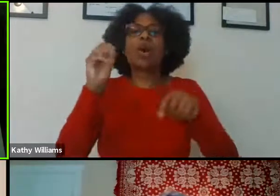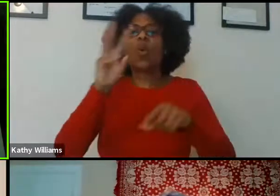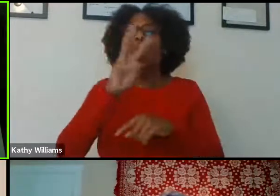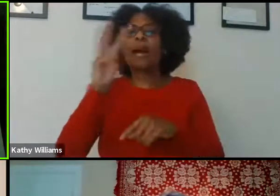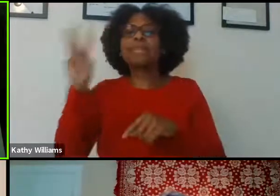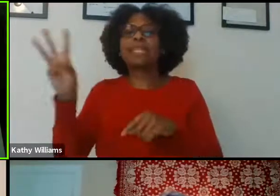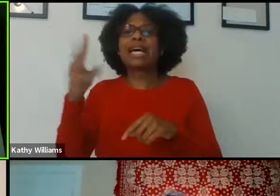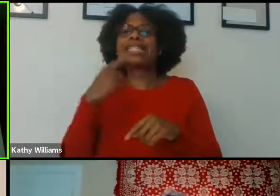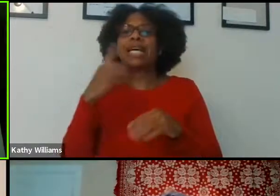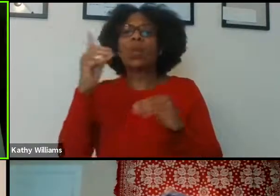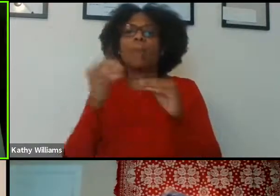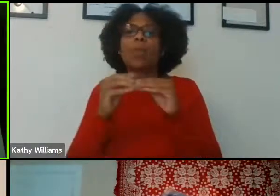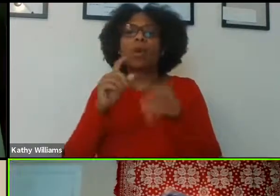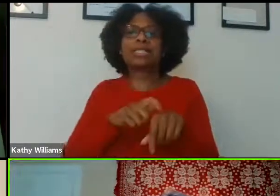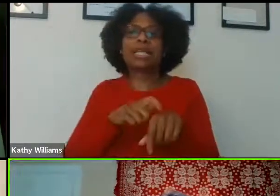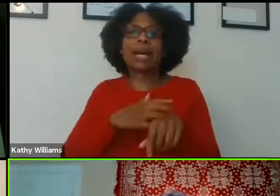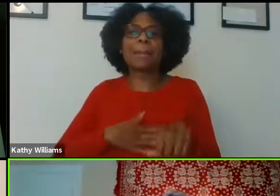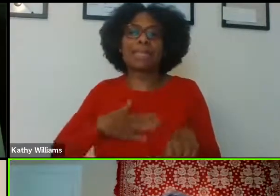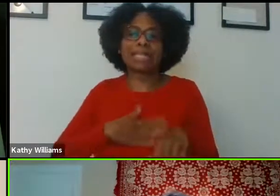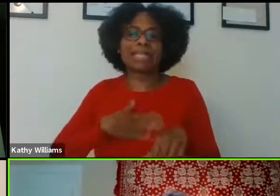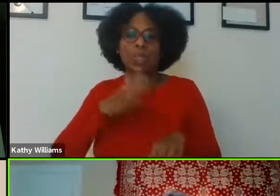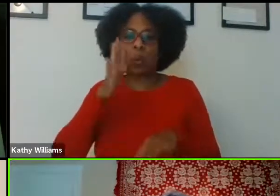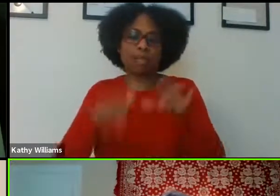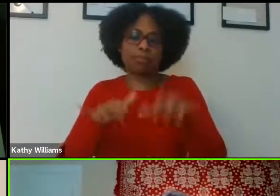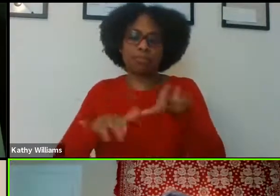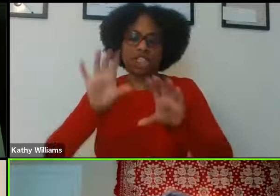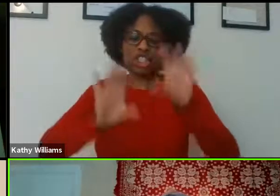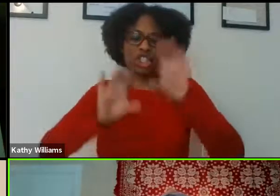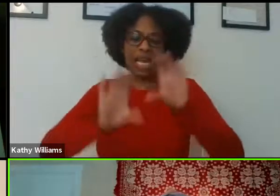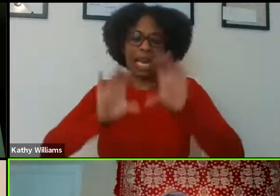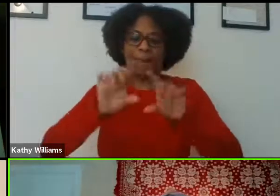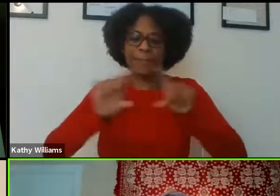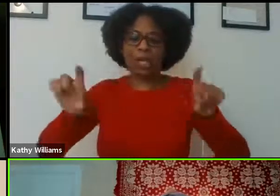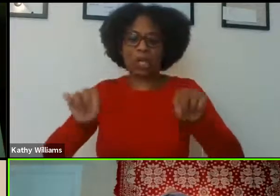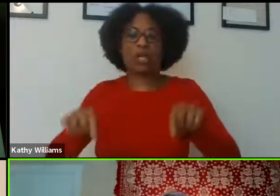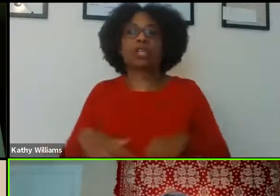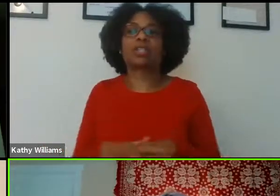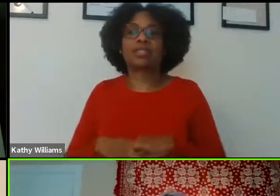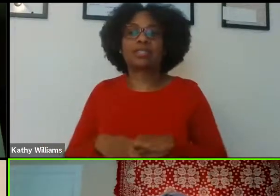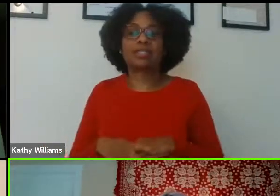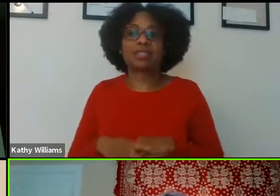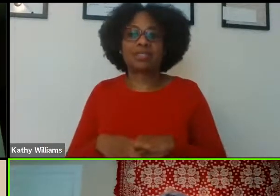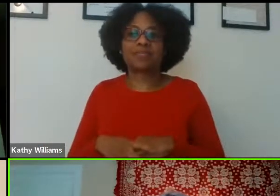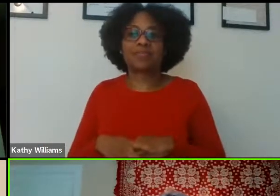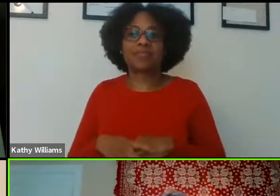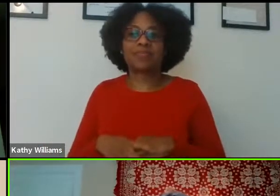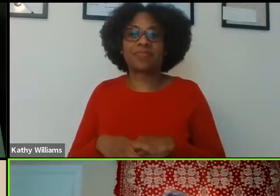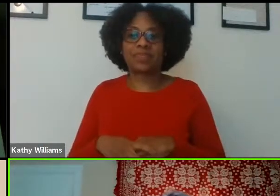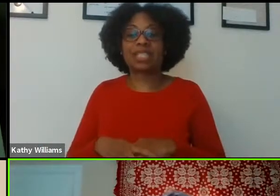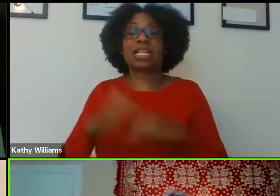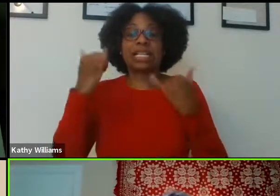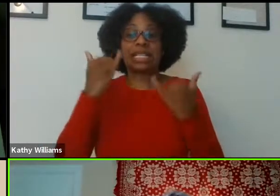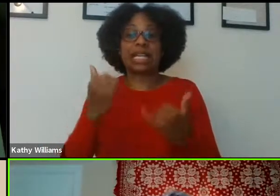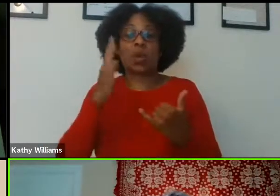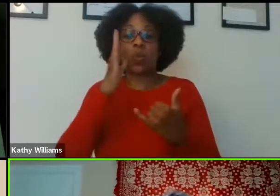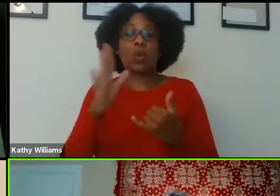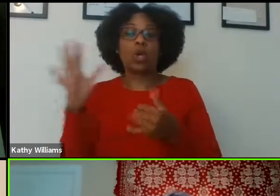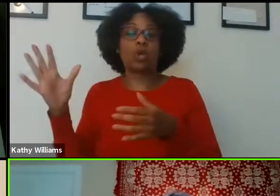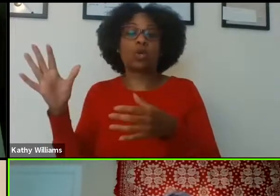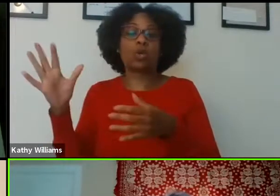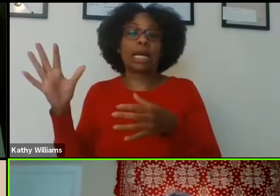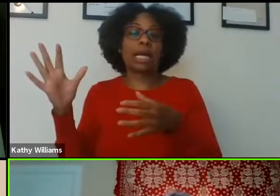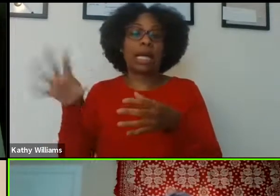put it in the chat bar? Yes. This time I'm going to include the direct link to My Social Security.